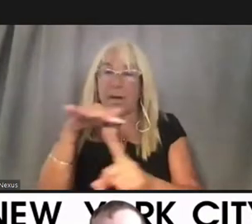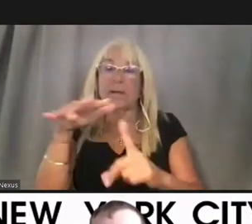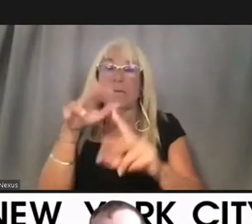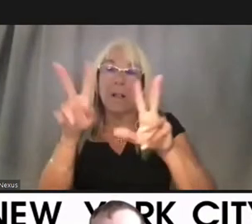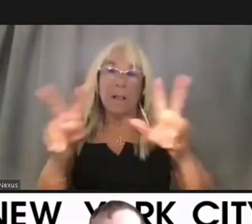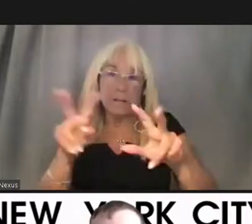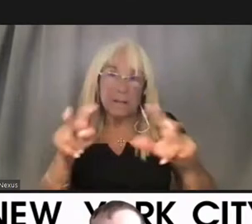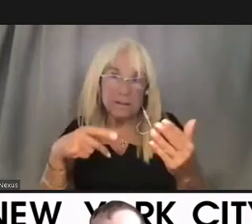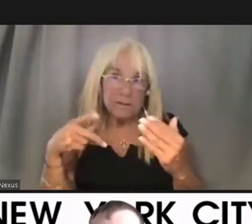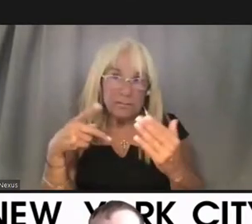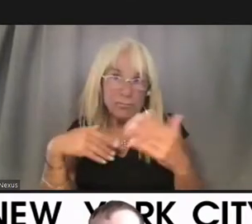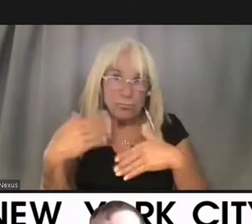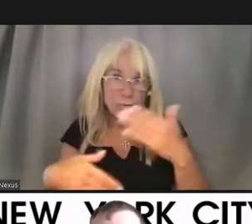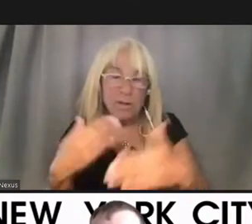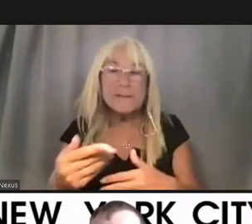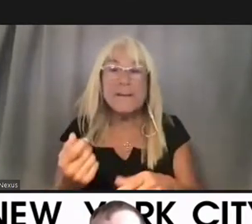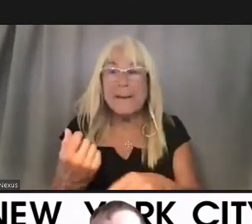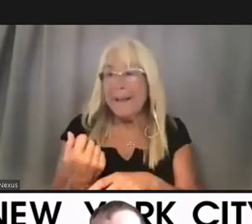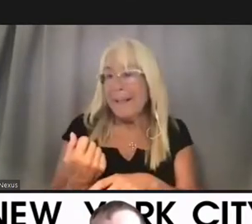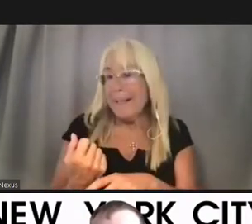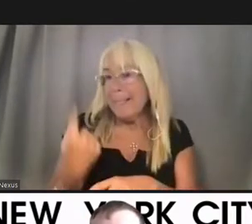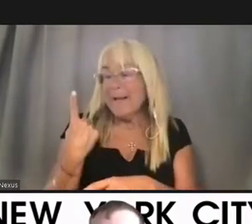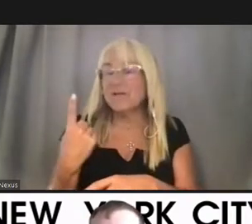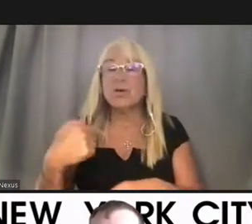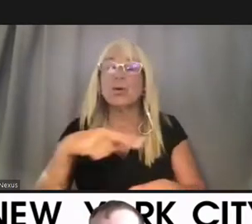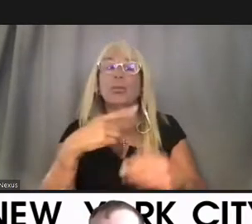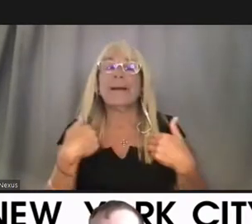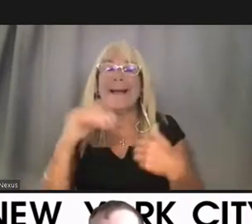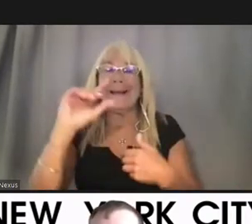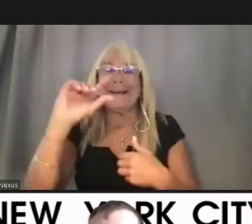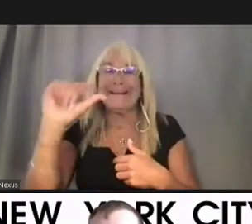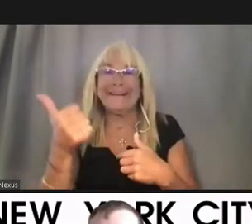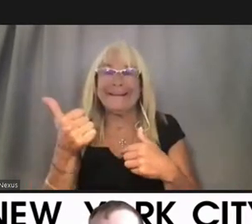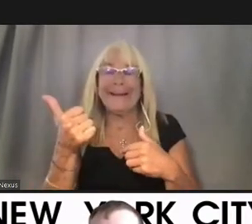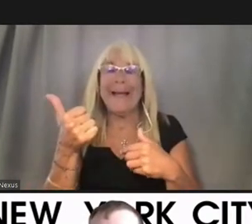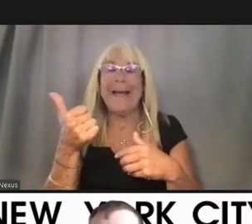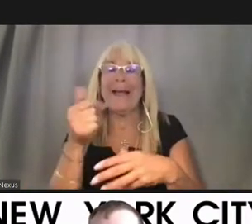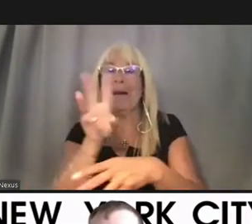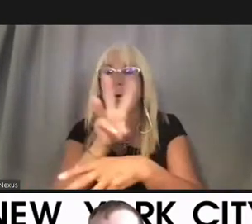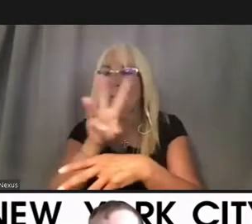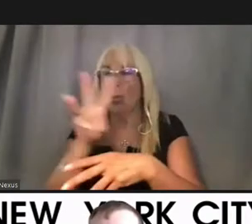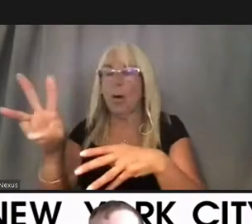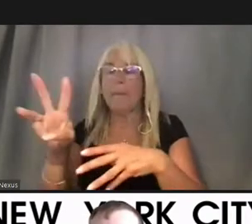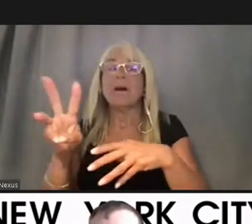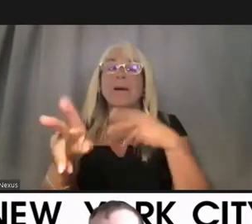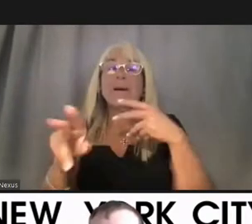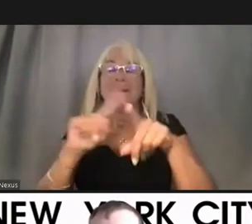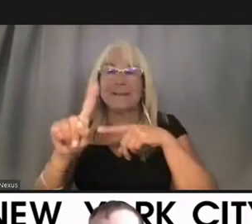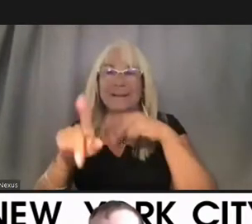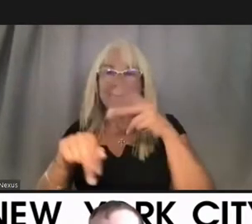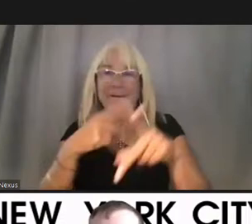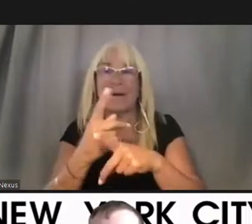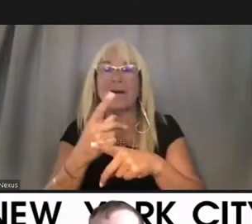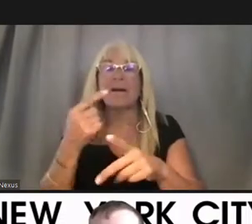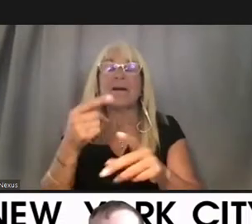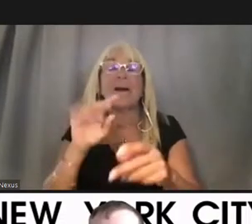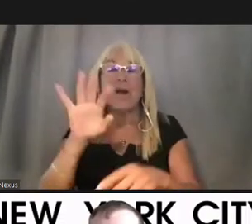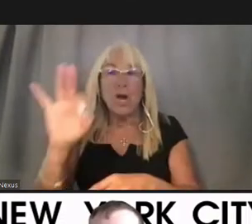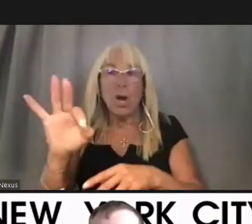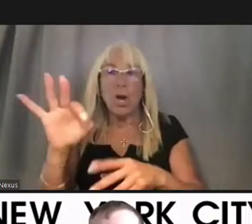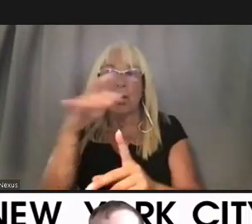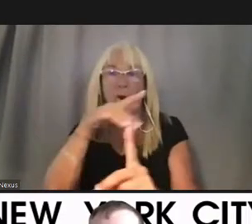last year we held 10 webinar style public sessions nine similar sessions focused on environmental justice communities